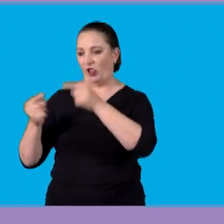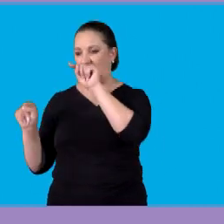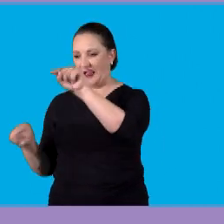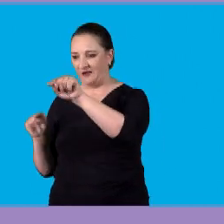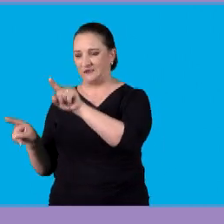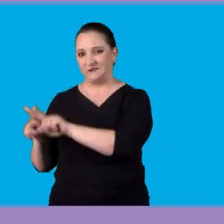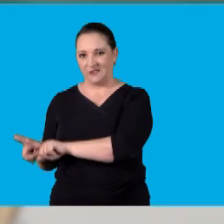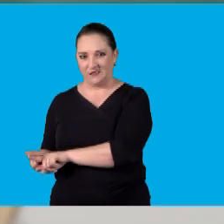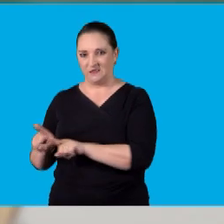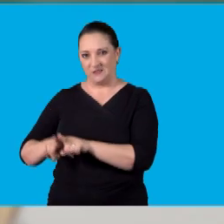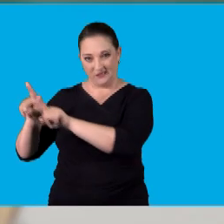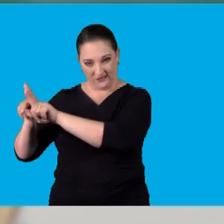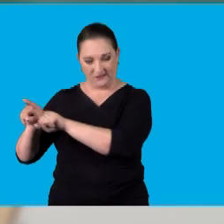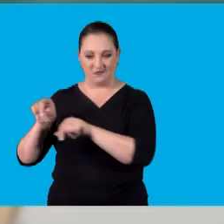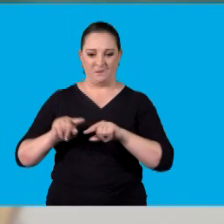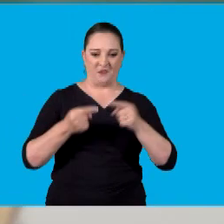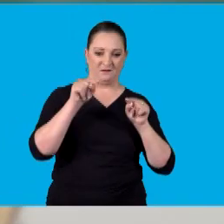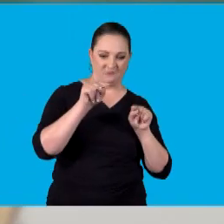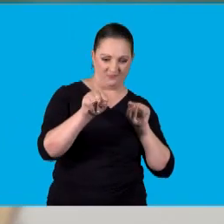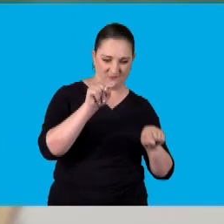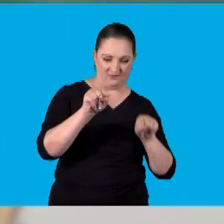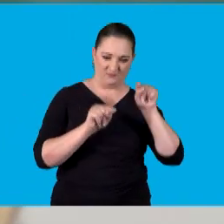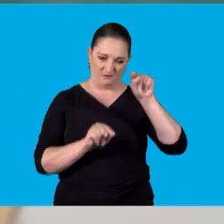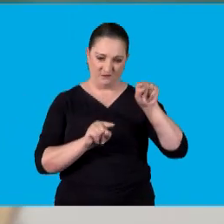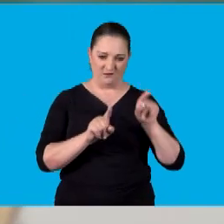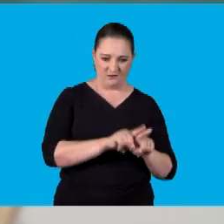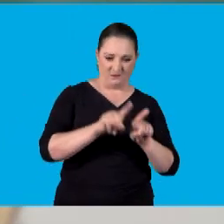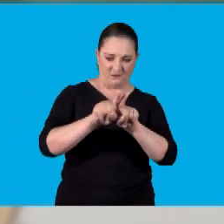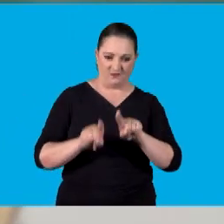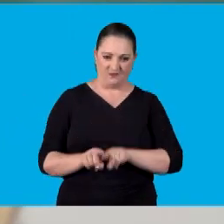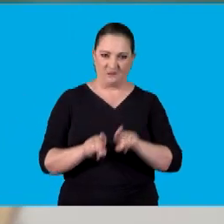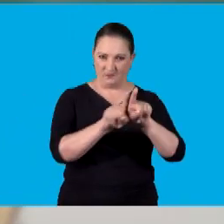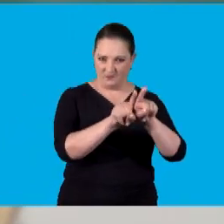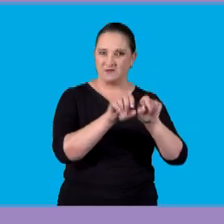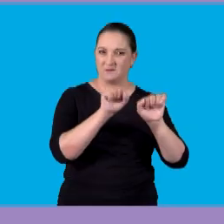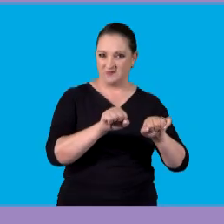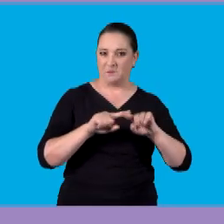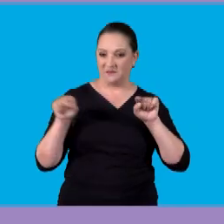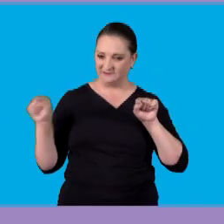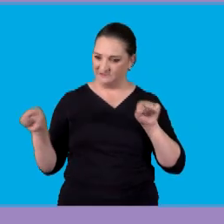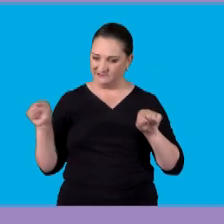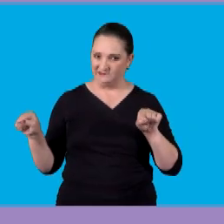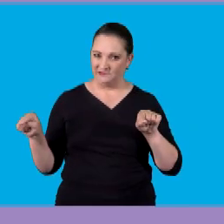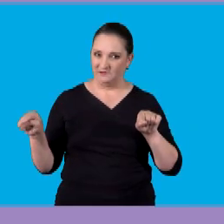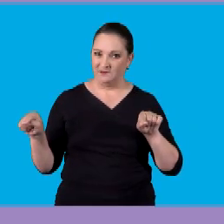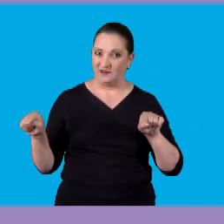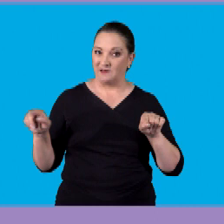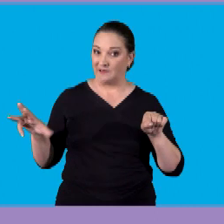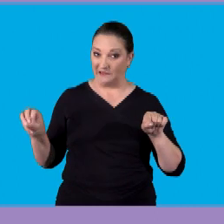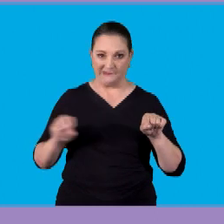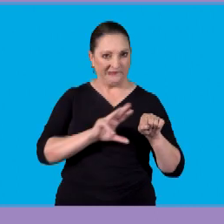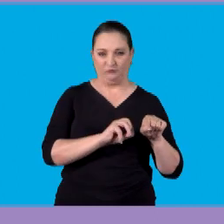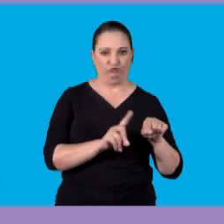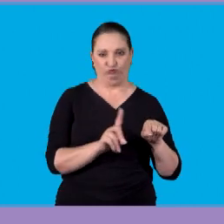degrees. Where they are equals to 90 degrees, that is with the rectangle. Now, the rectangle also has the same